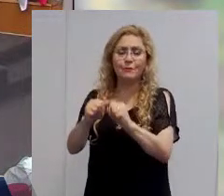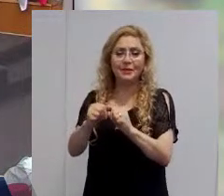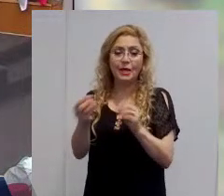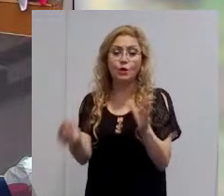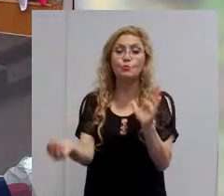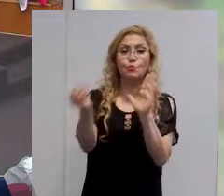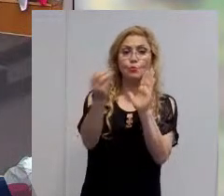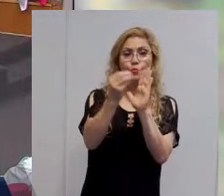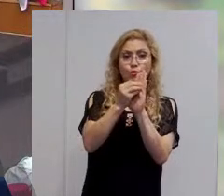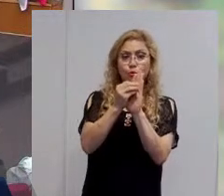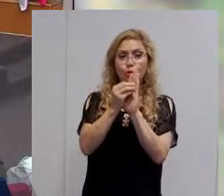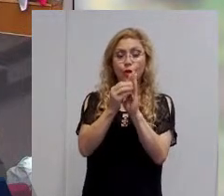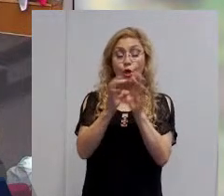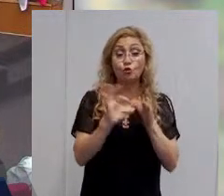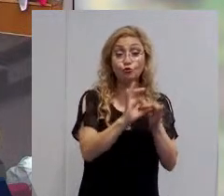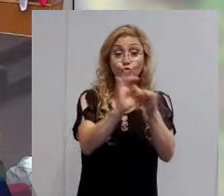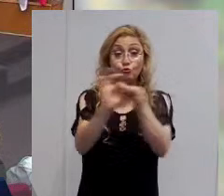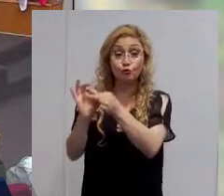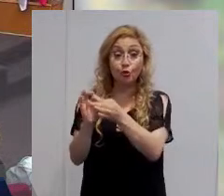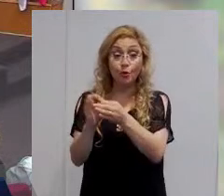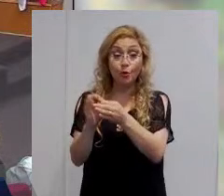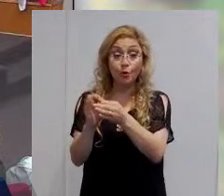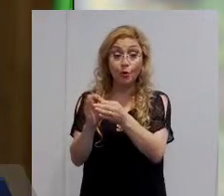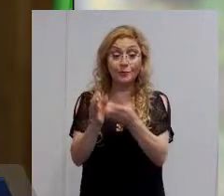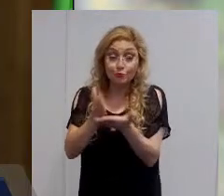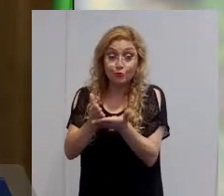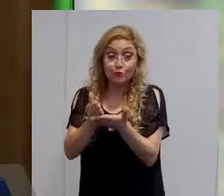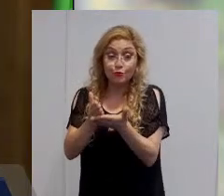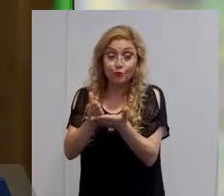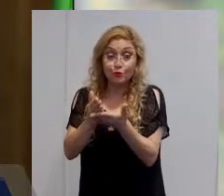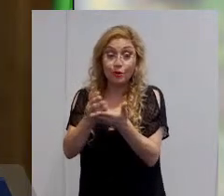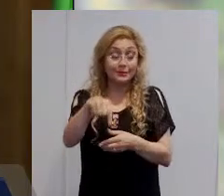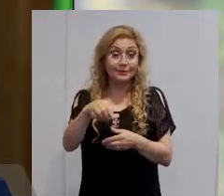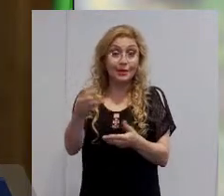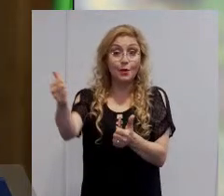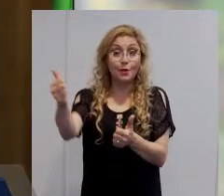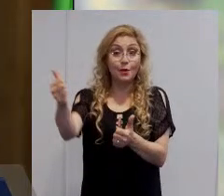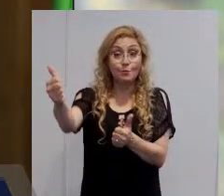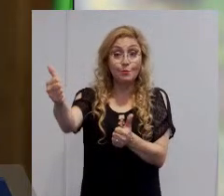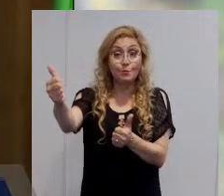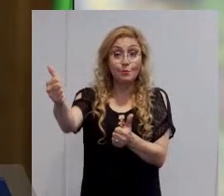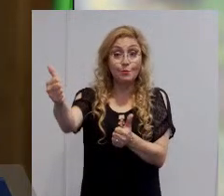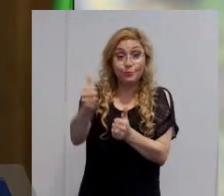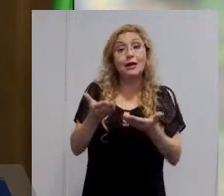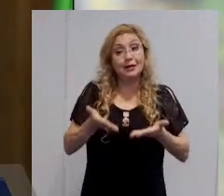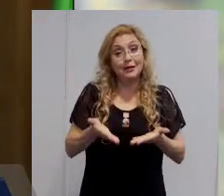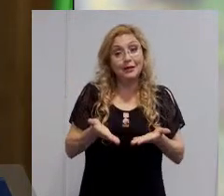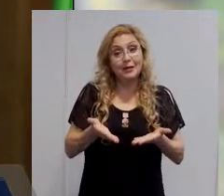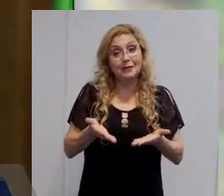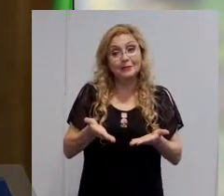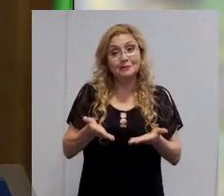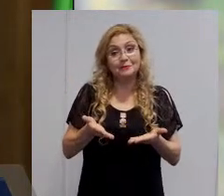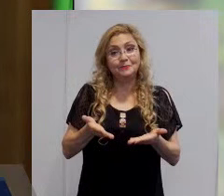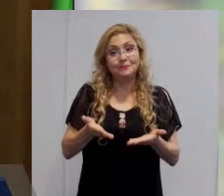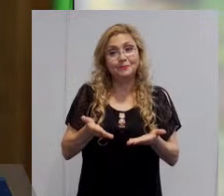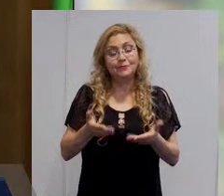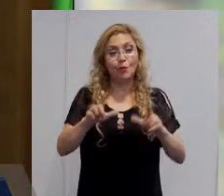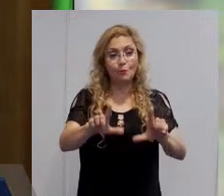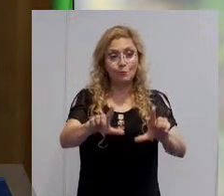work in family farming from the region. They have participated in the organizing committee of this event. I would like to invite you all to come up to the